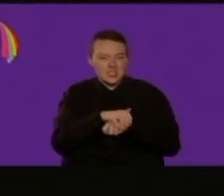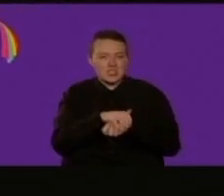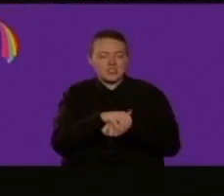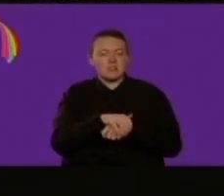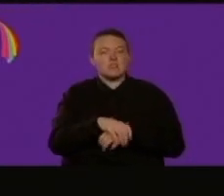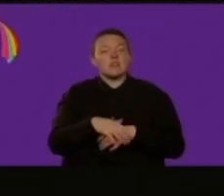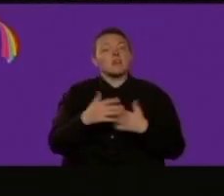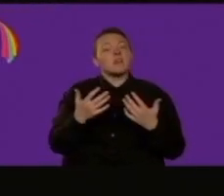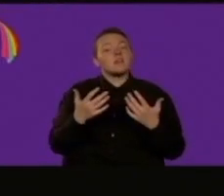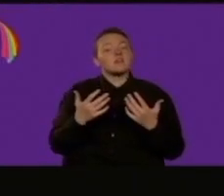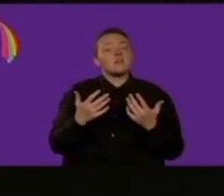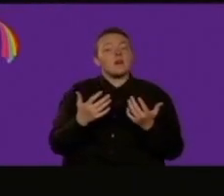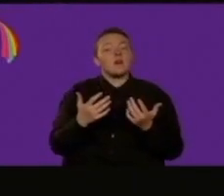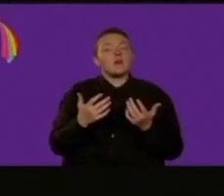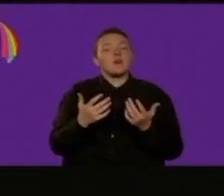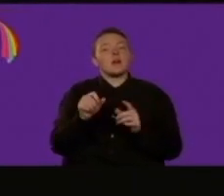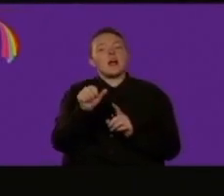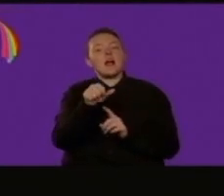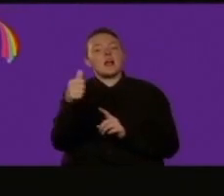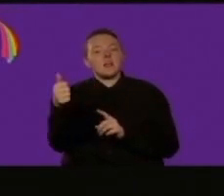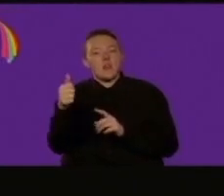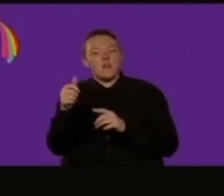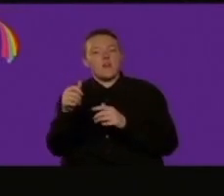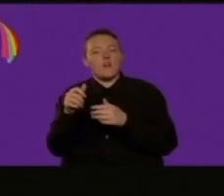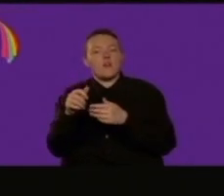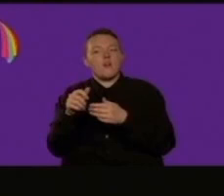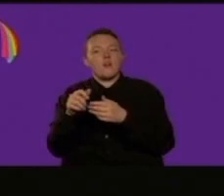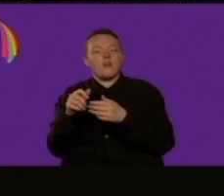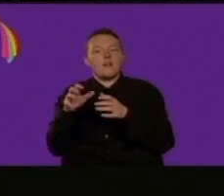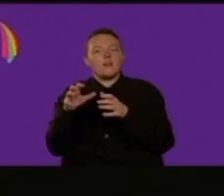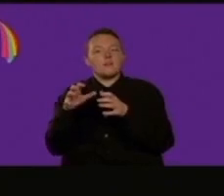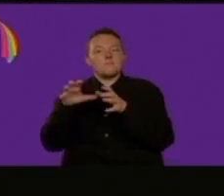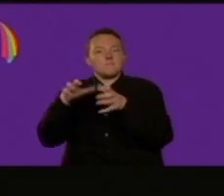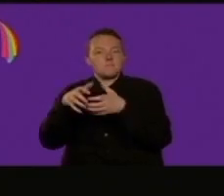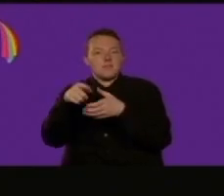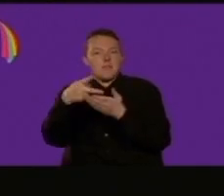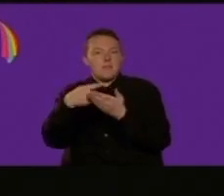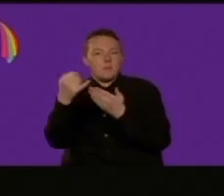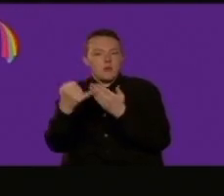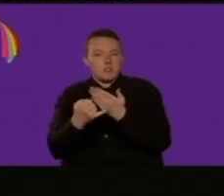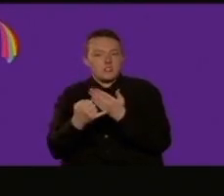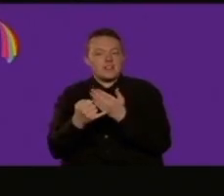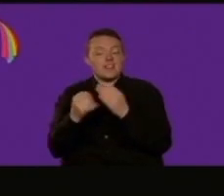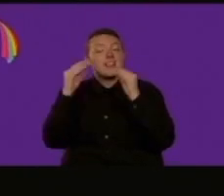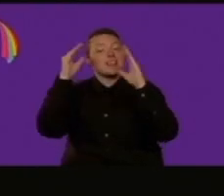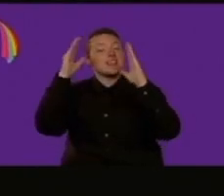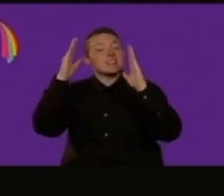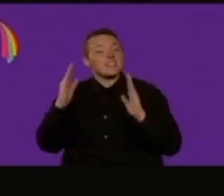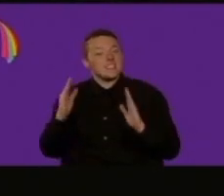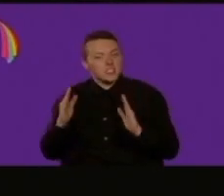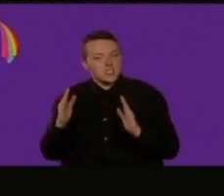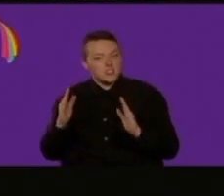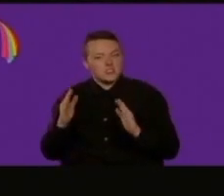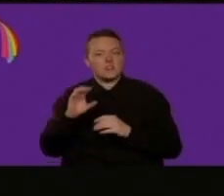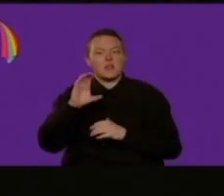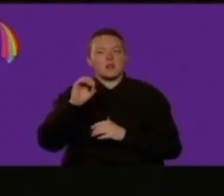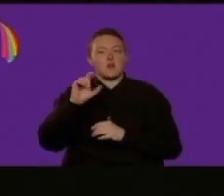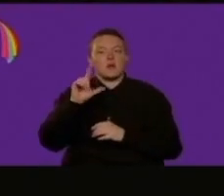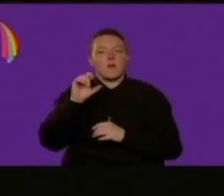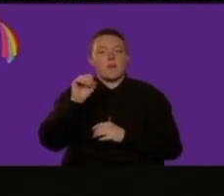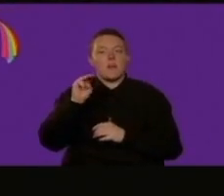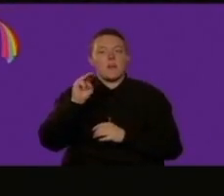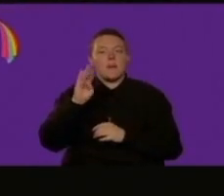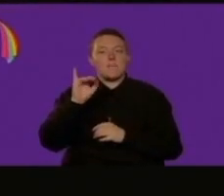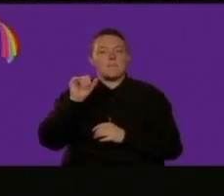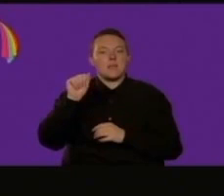also see paper drawings and this tactile, this touch objects that Roger